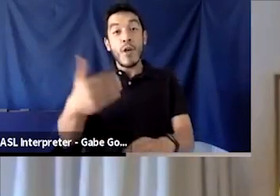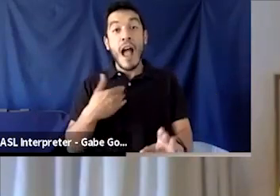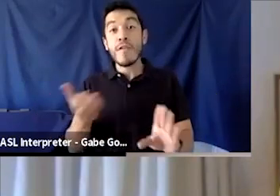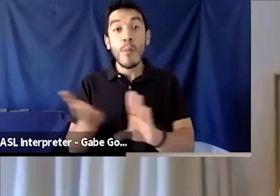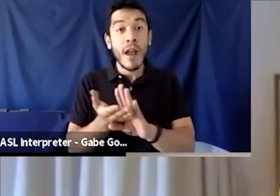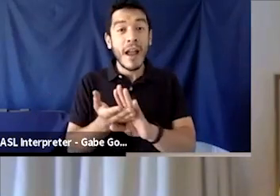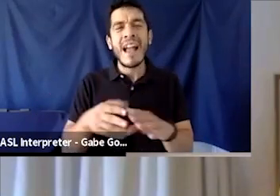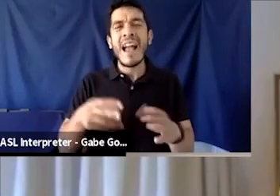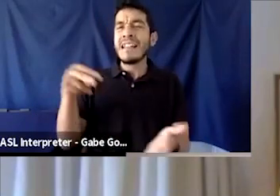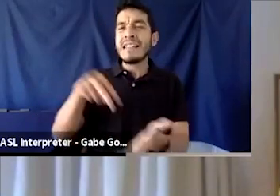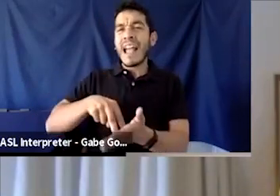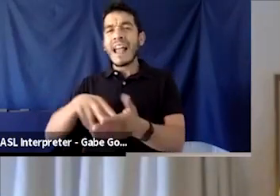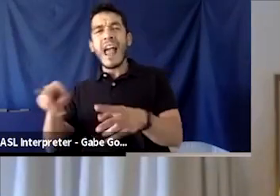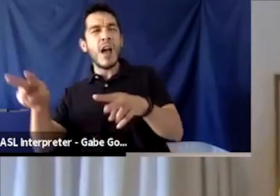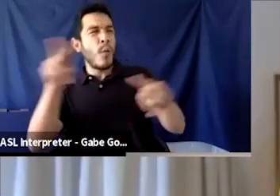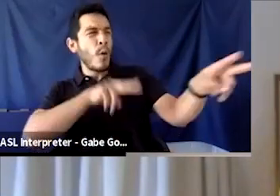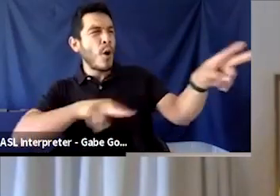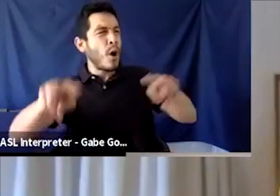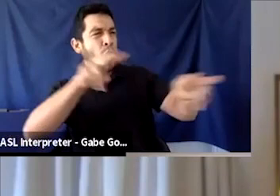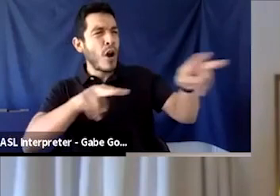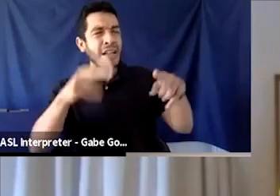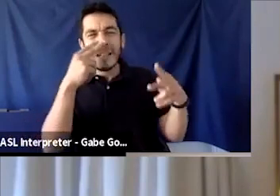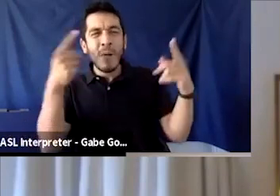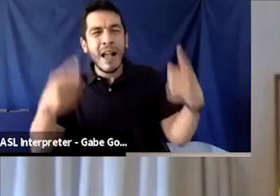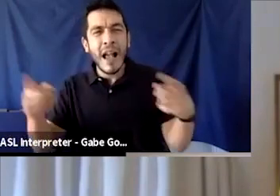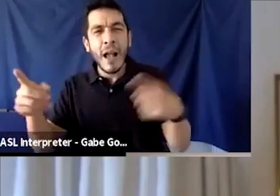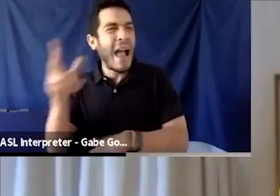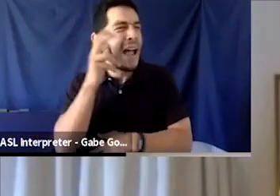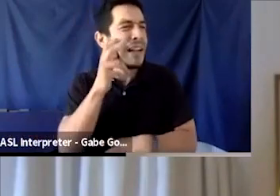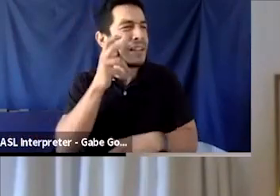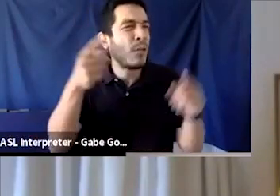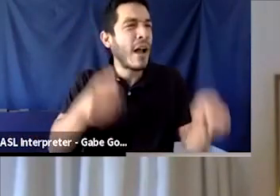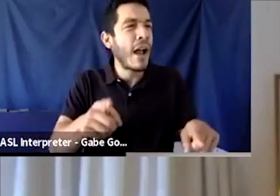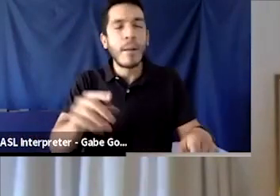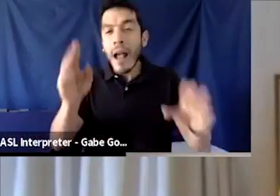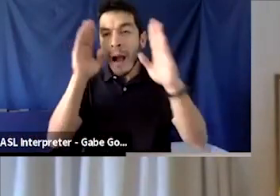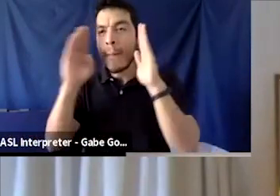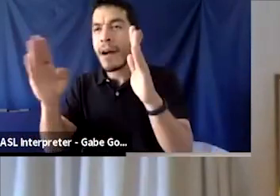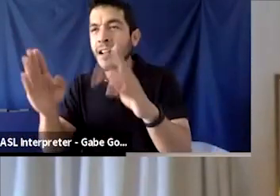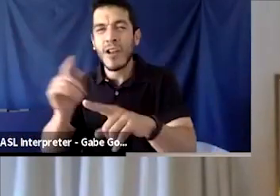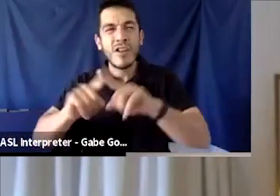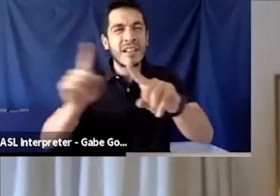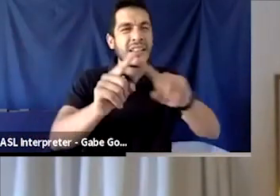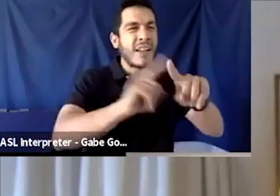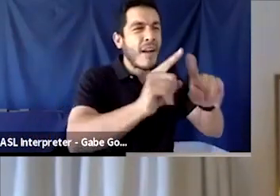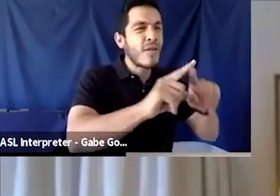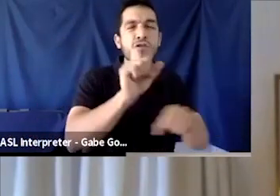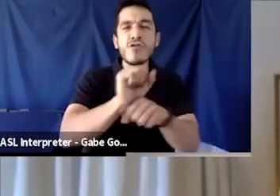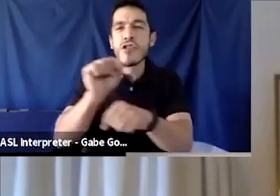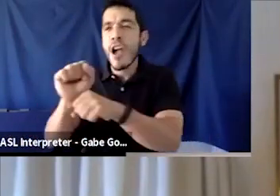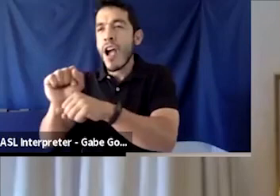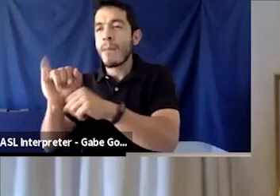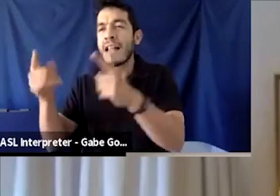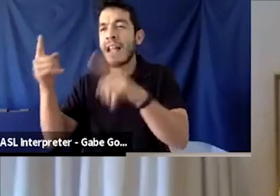to the side and look at what's happening and listen to what's happening and pay attention to all of the different jobs that are